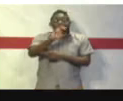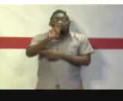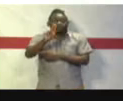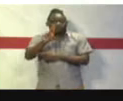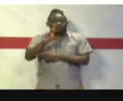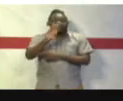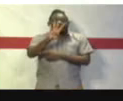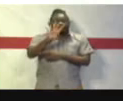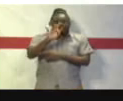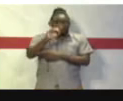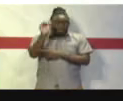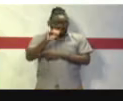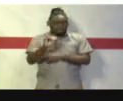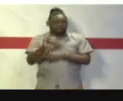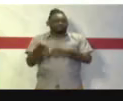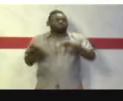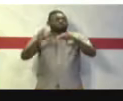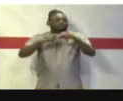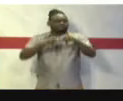risk of death.